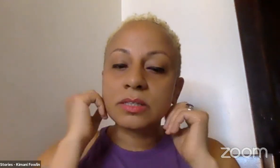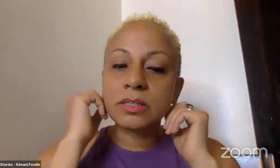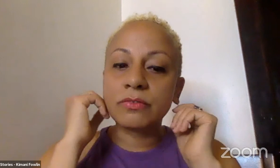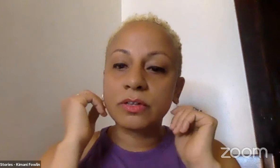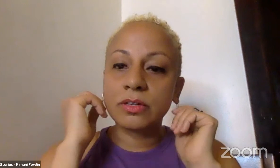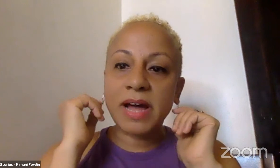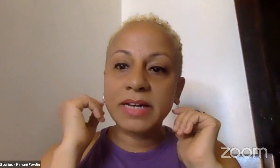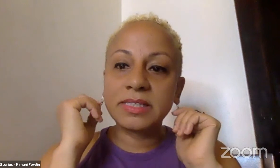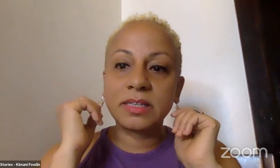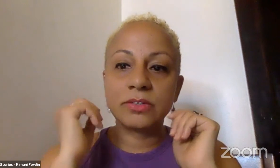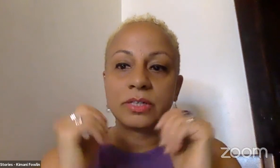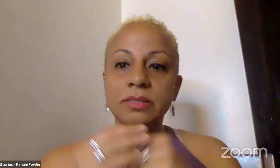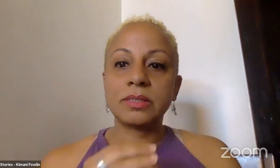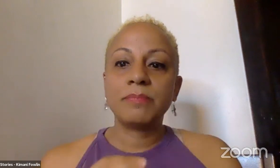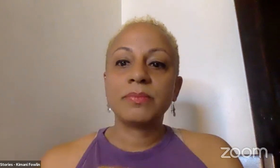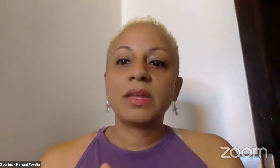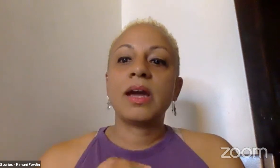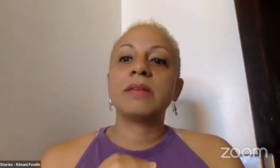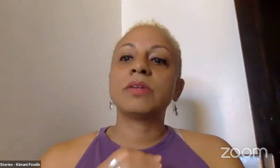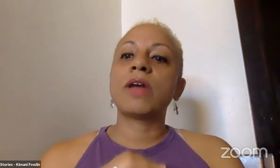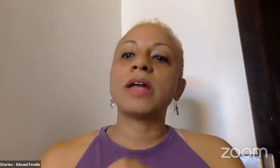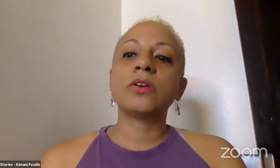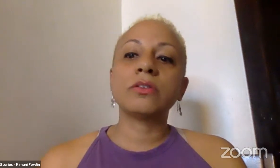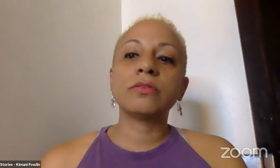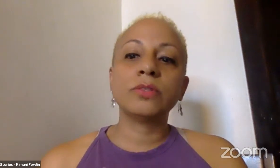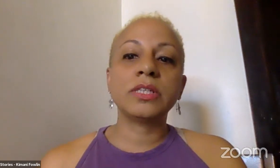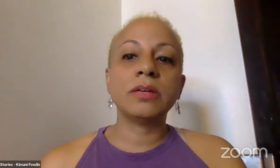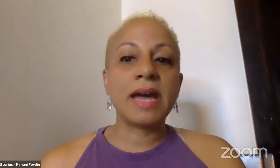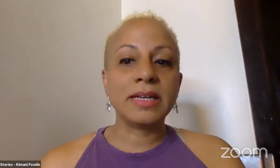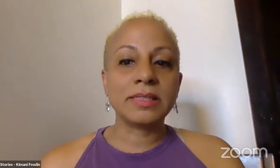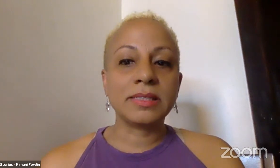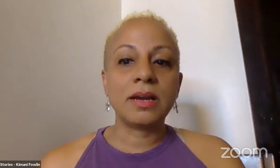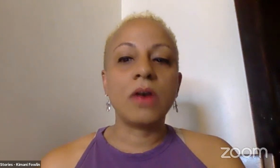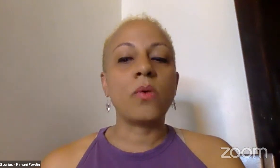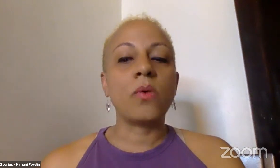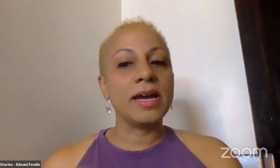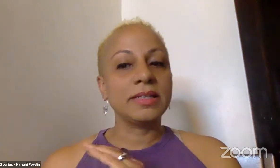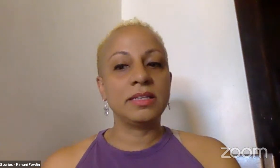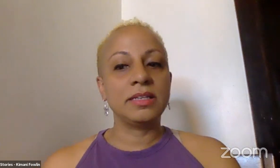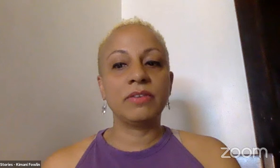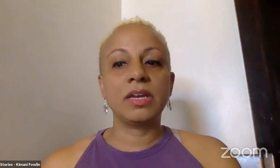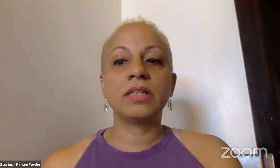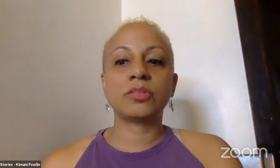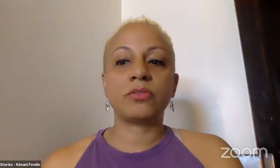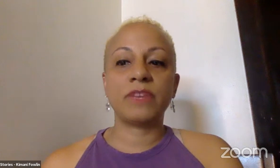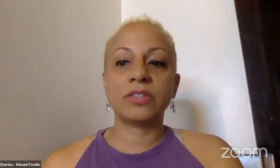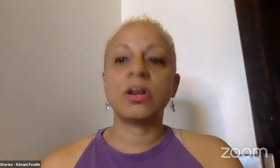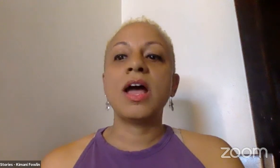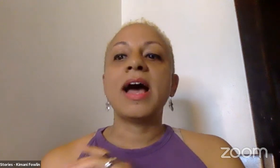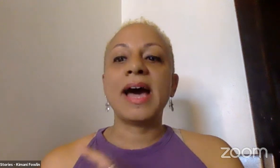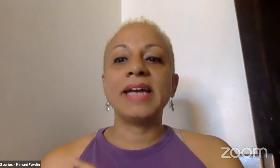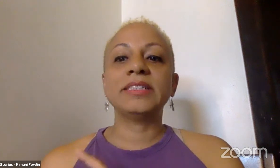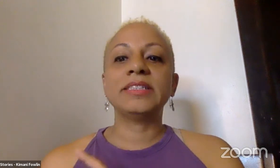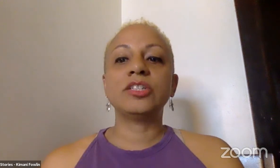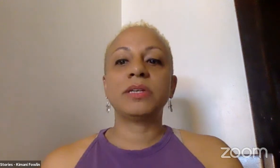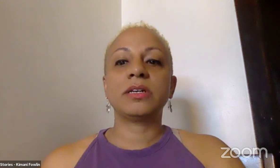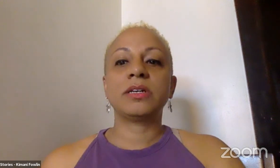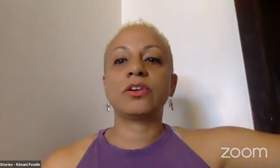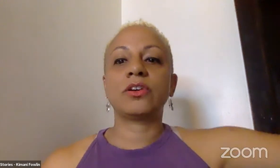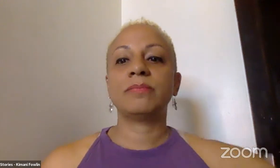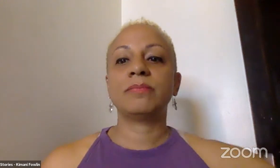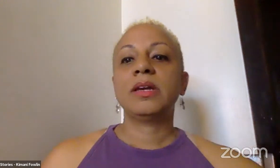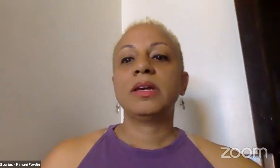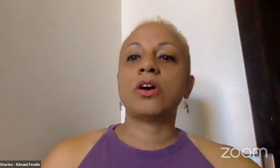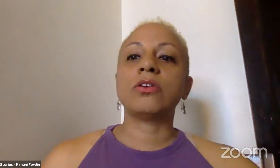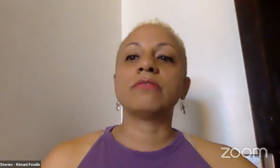sterling silver bodice earrings. I am the granddaughter of Lucille Madison, a wise and giving English professor. I teach because of